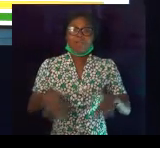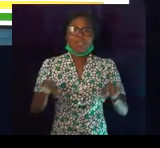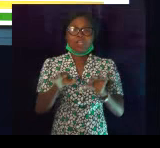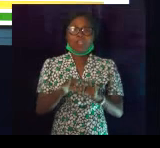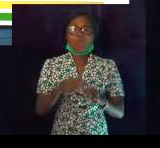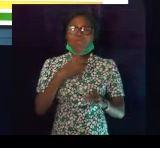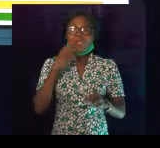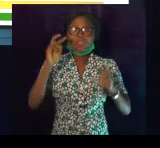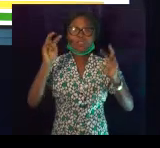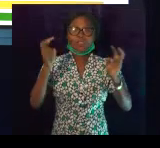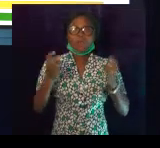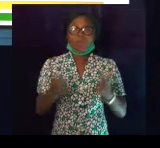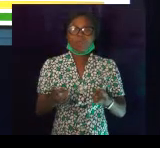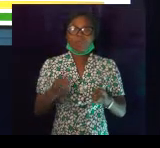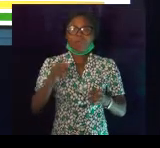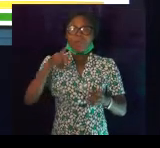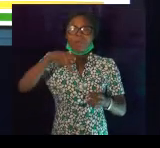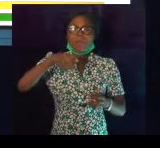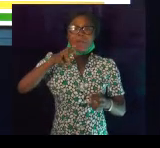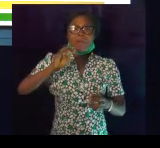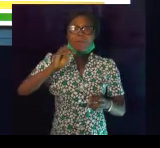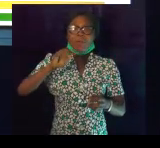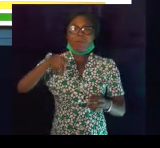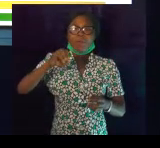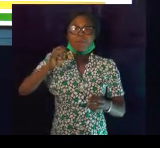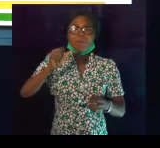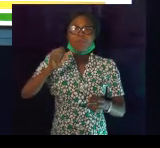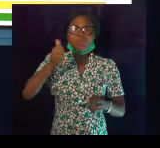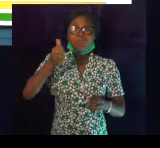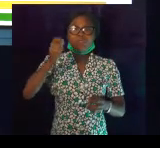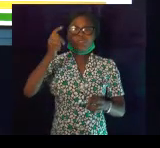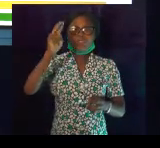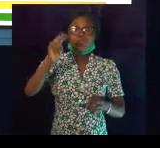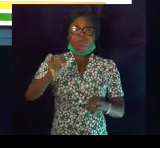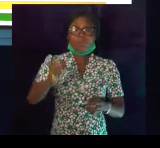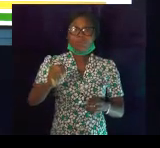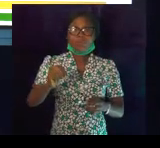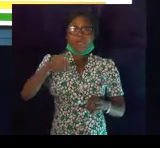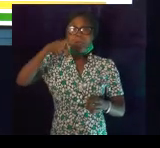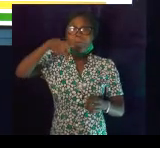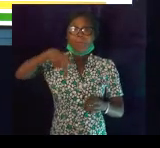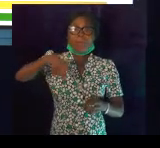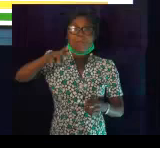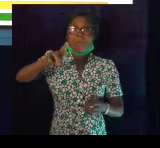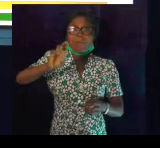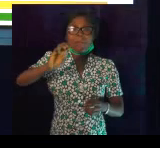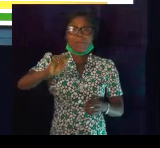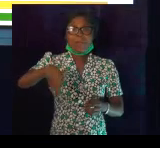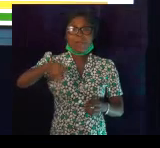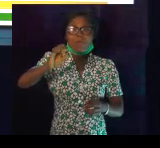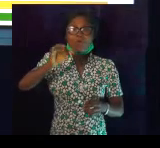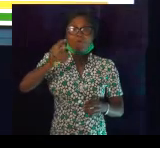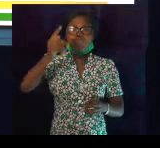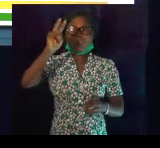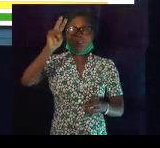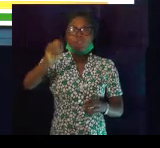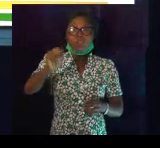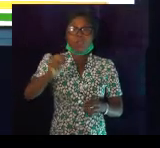topic, preposition. Repeat after me, children.